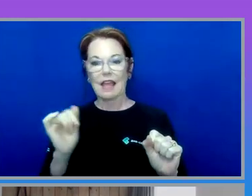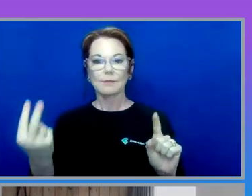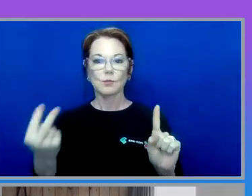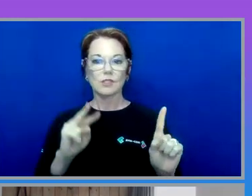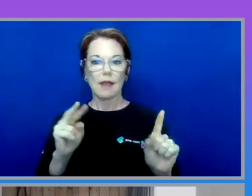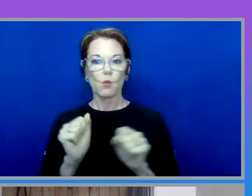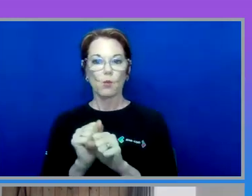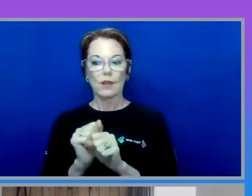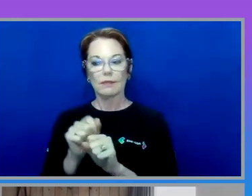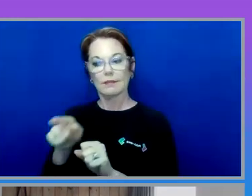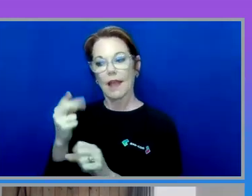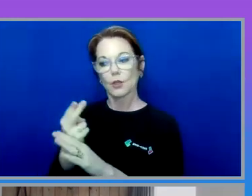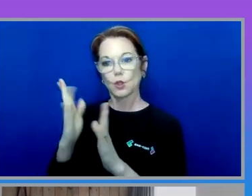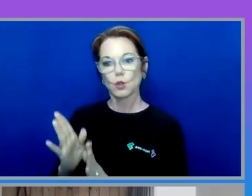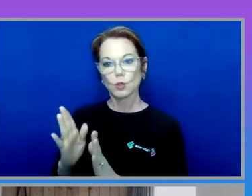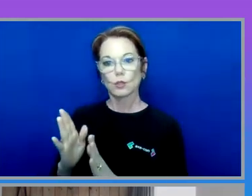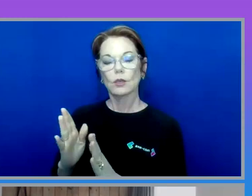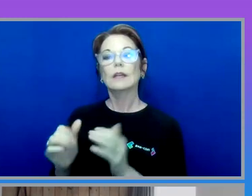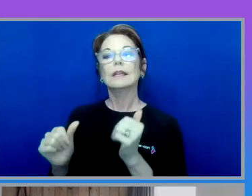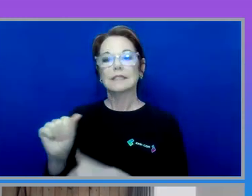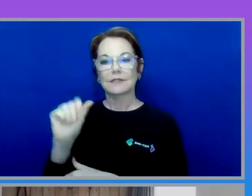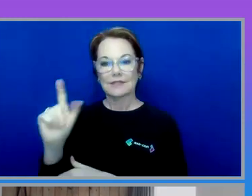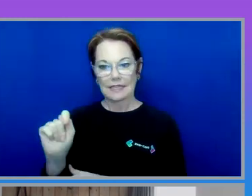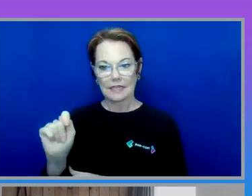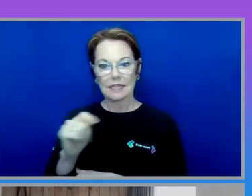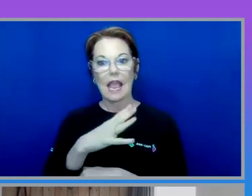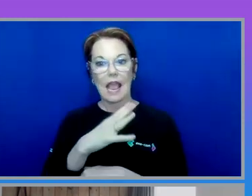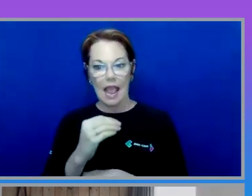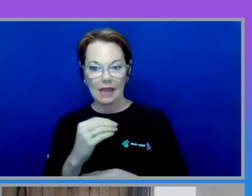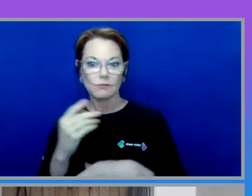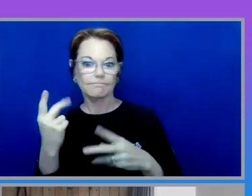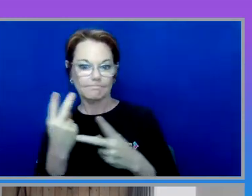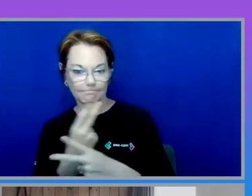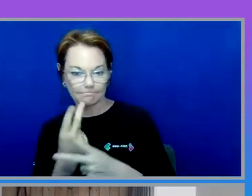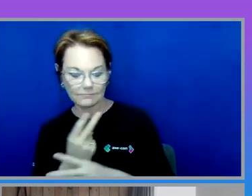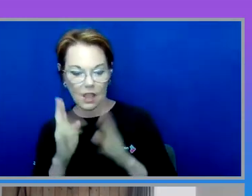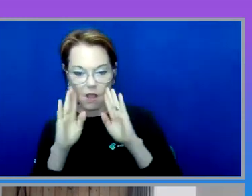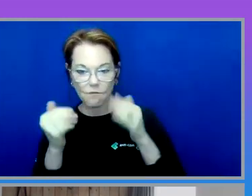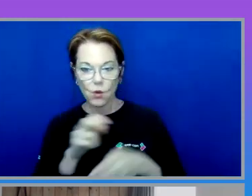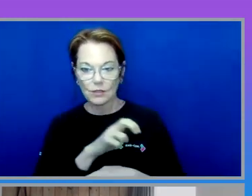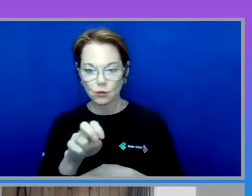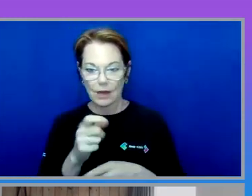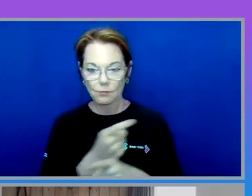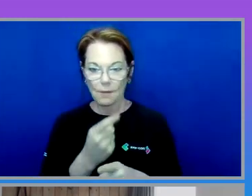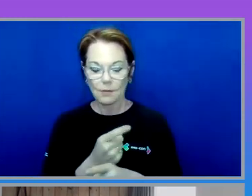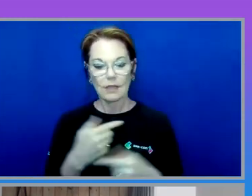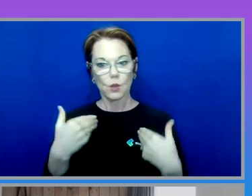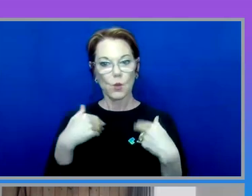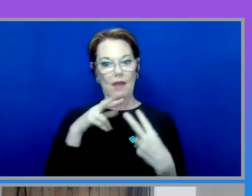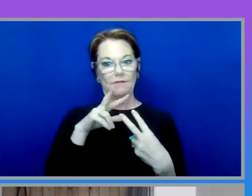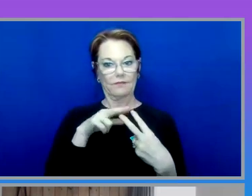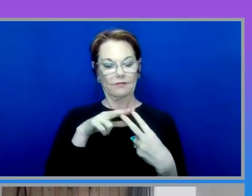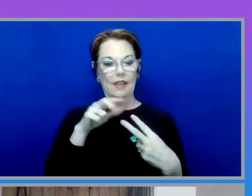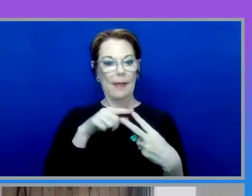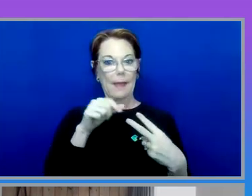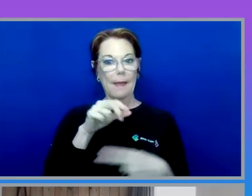assistive technology, and we've done our focus traps properly, either the page exists or